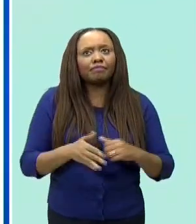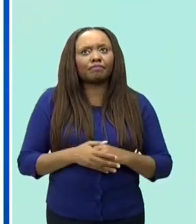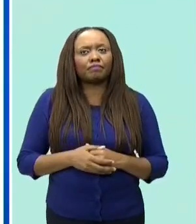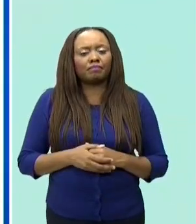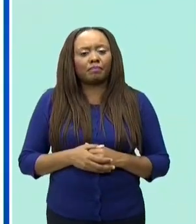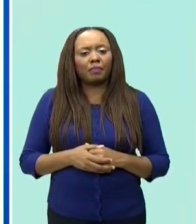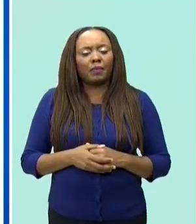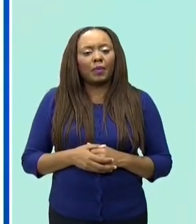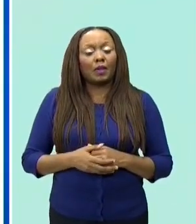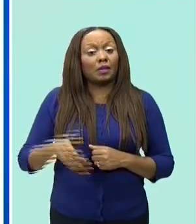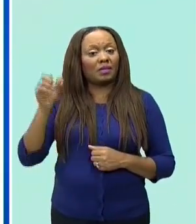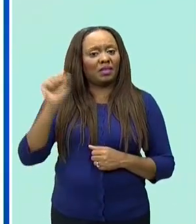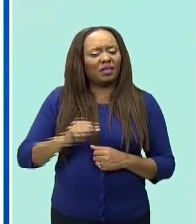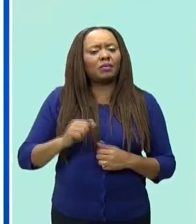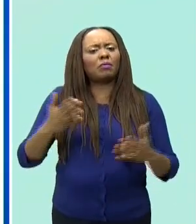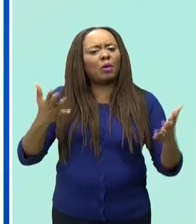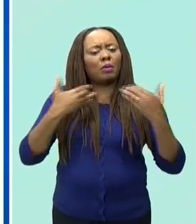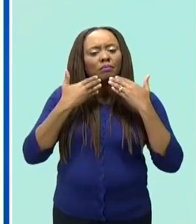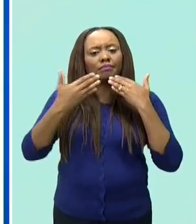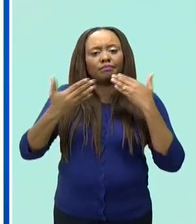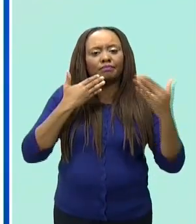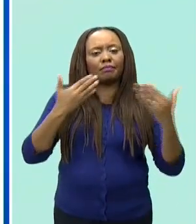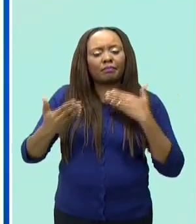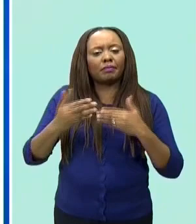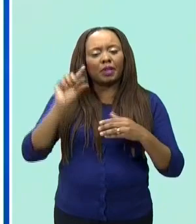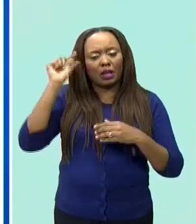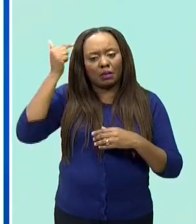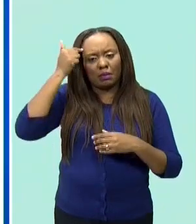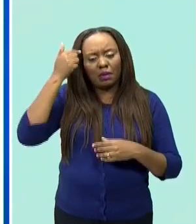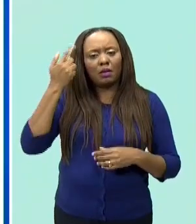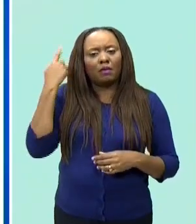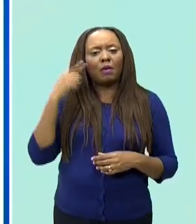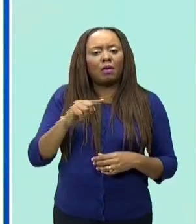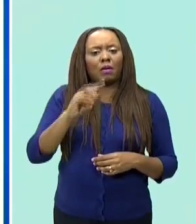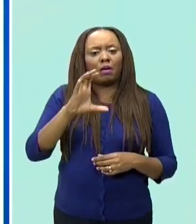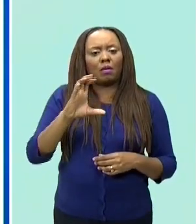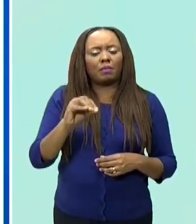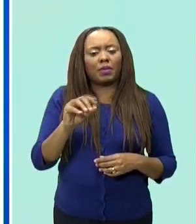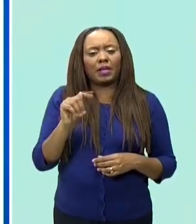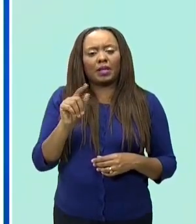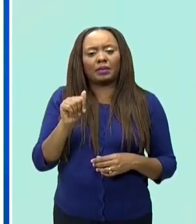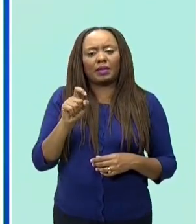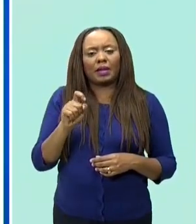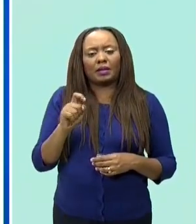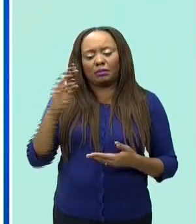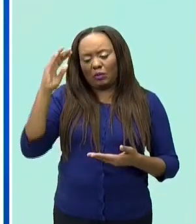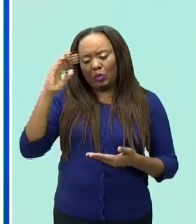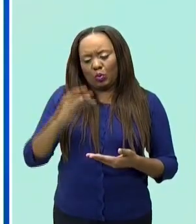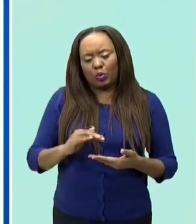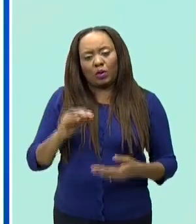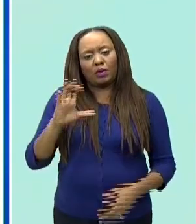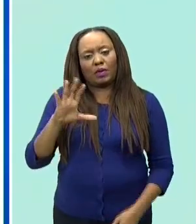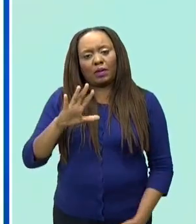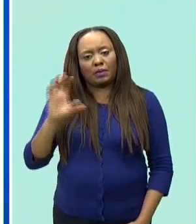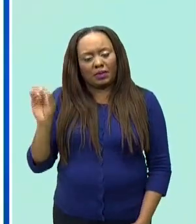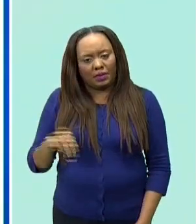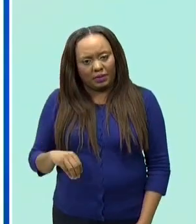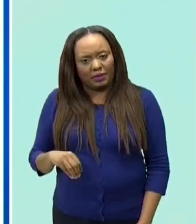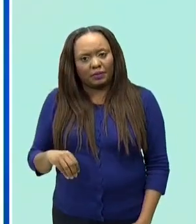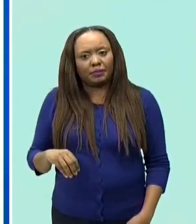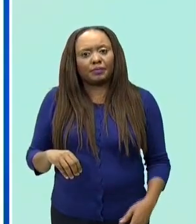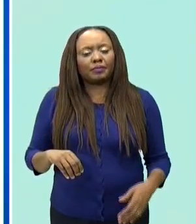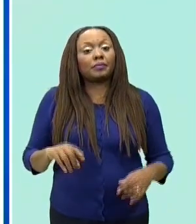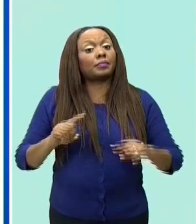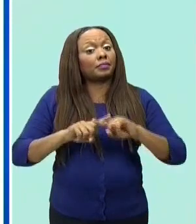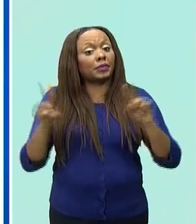government for moving the corporation tax down to about 5%. This is revolutionary. We agree. The facts